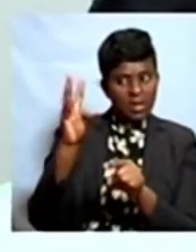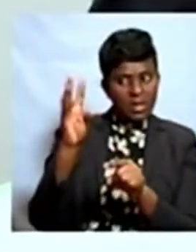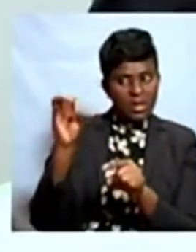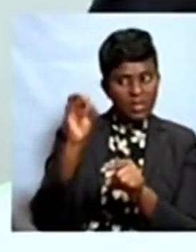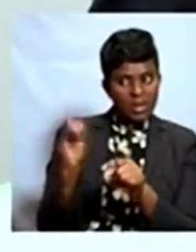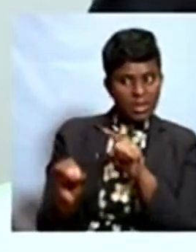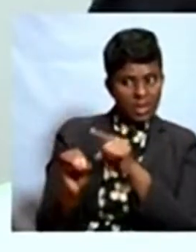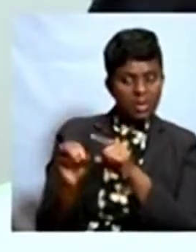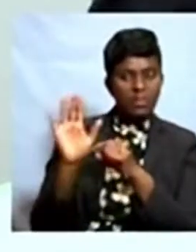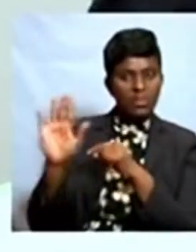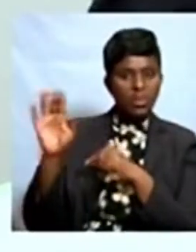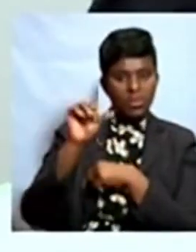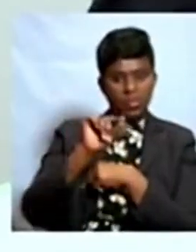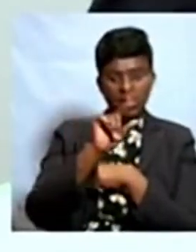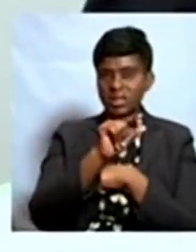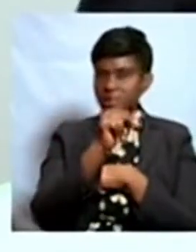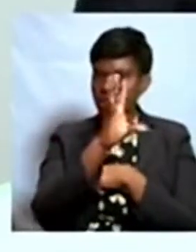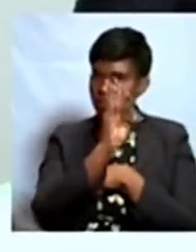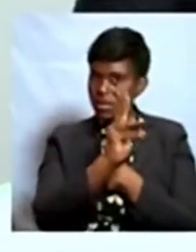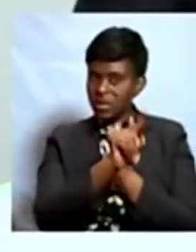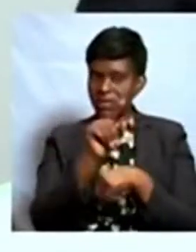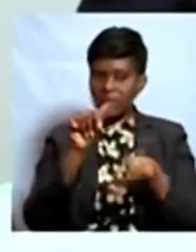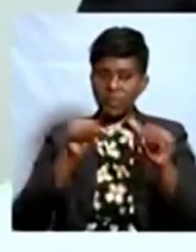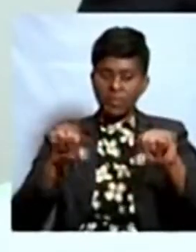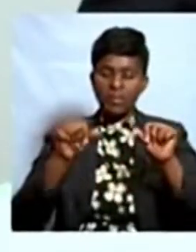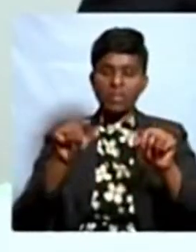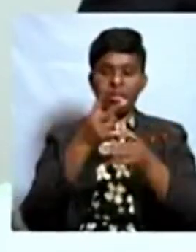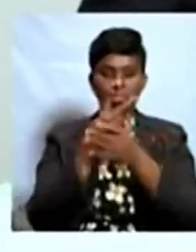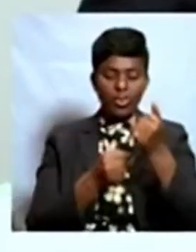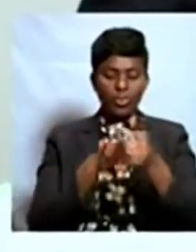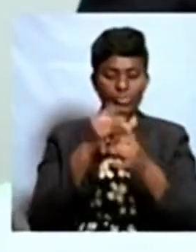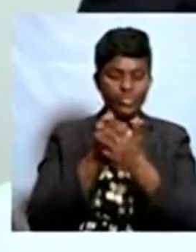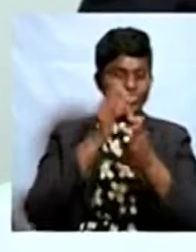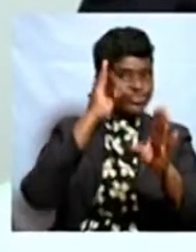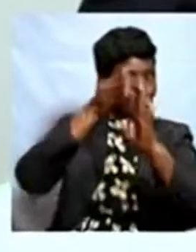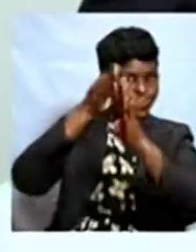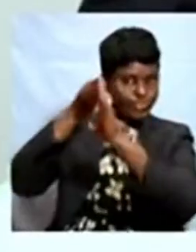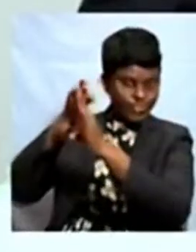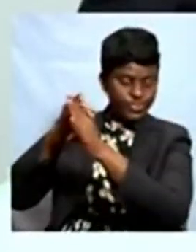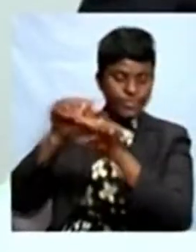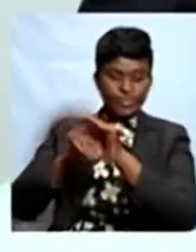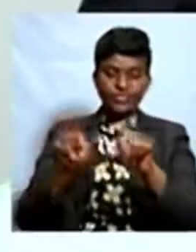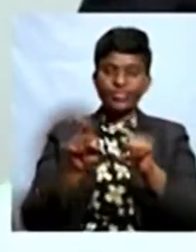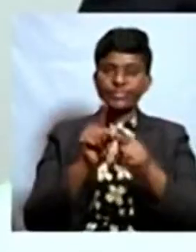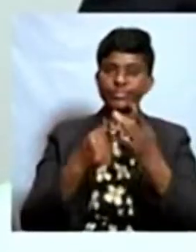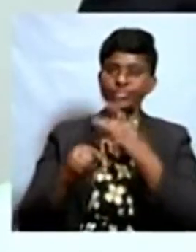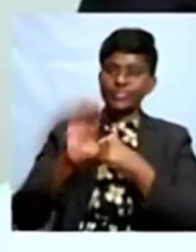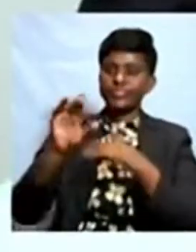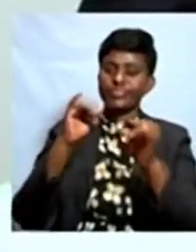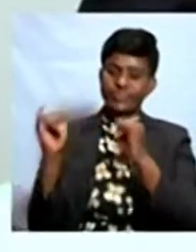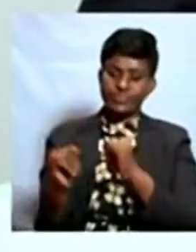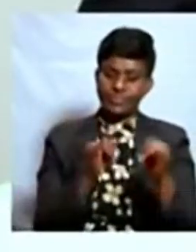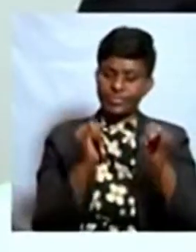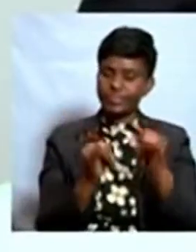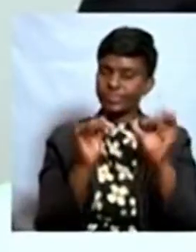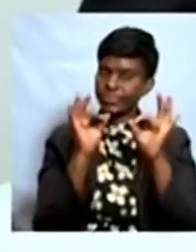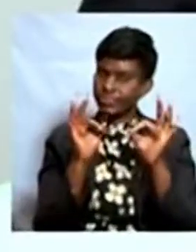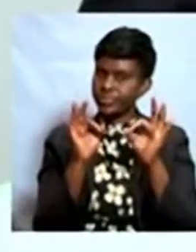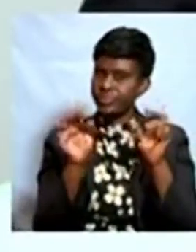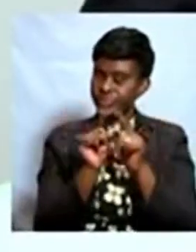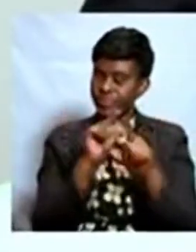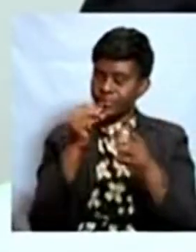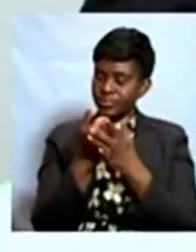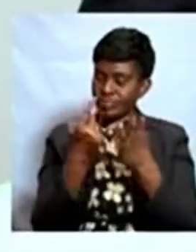60% during the 2016 audit. Both scores in relation to effective implementation